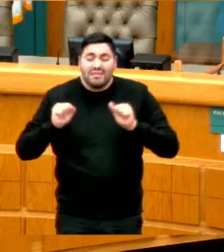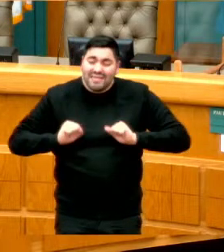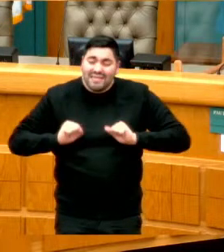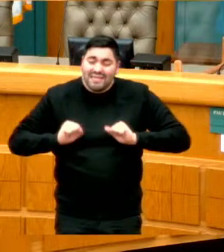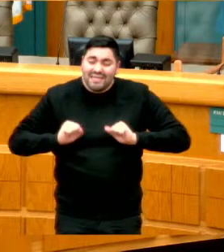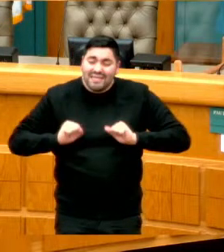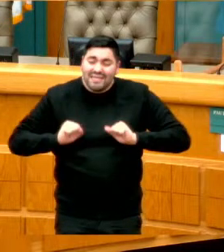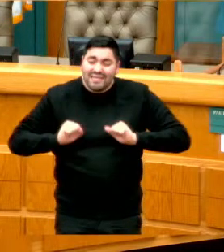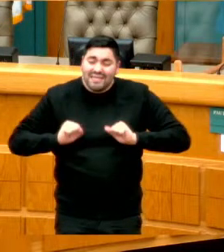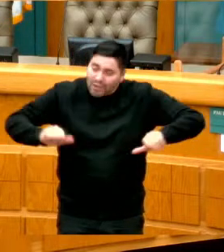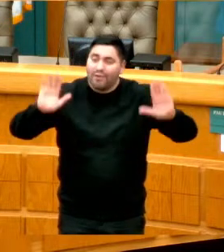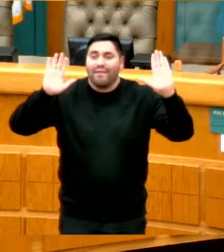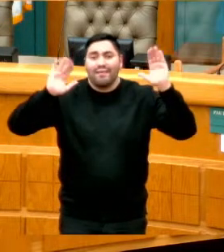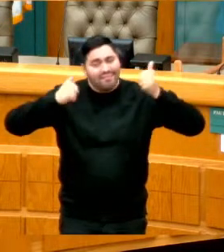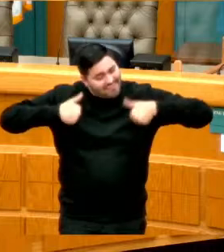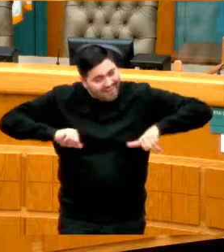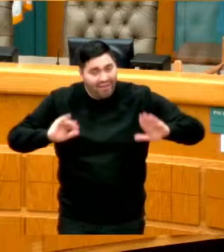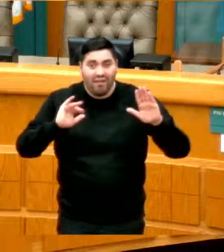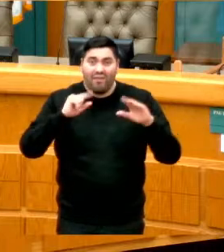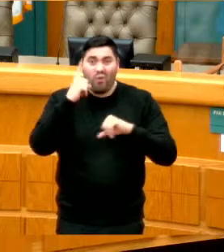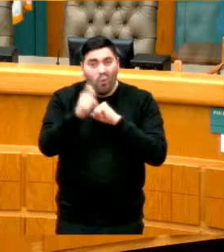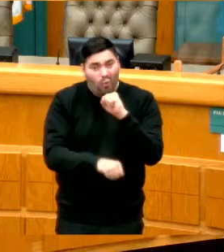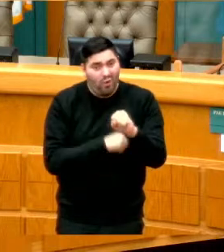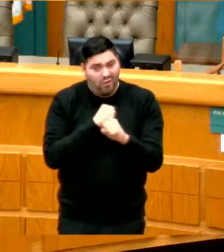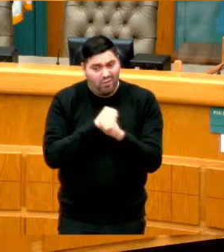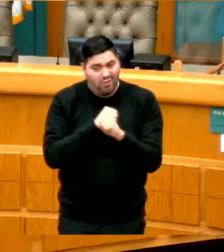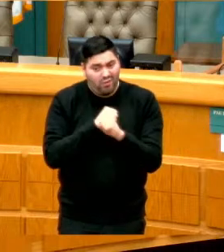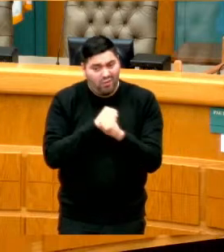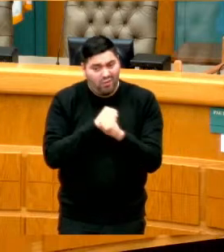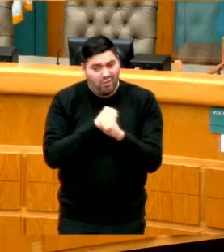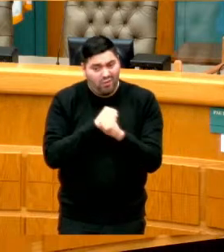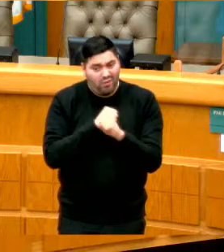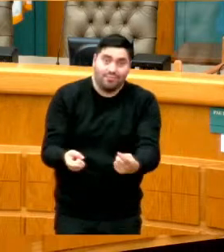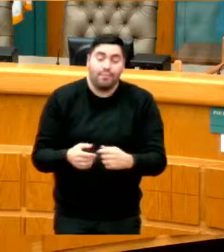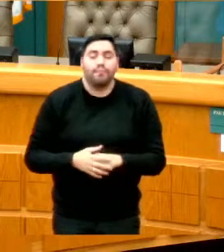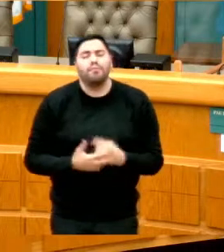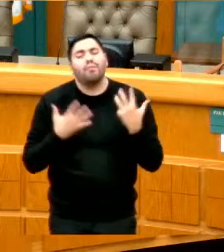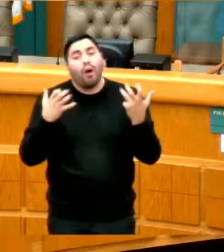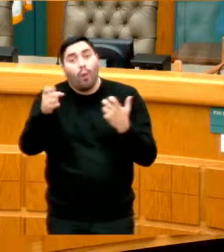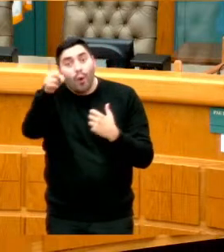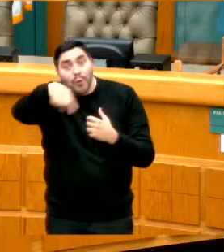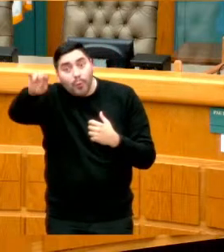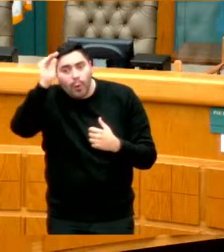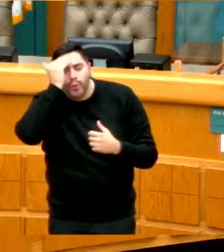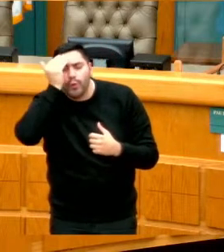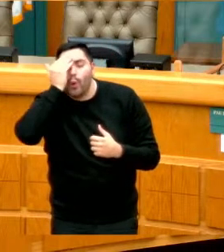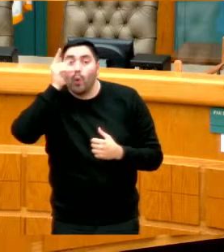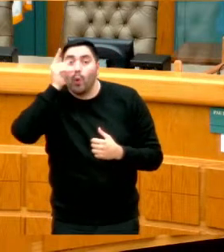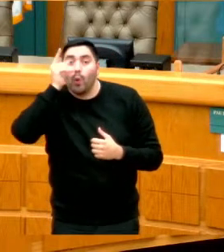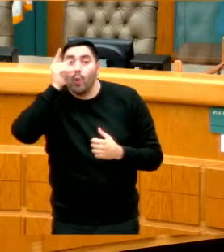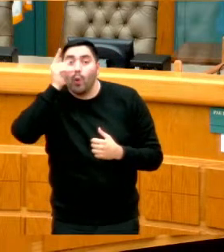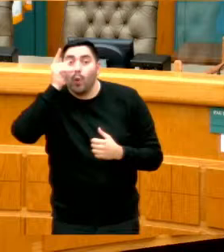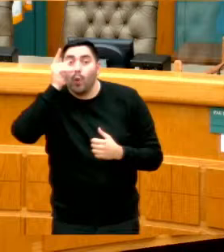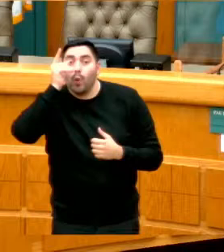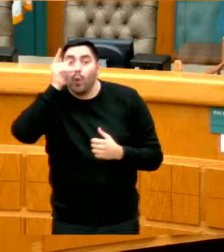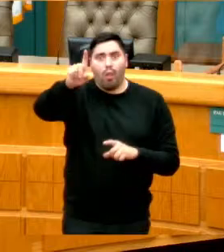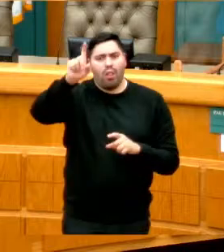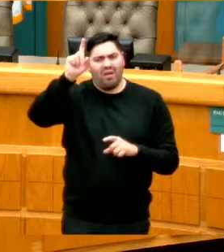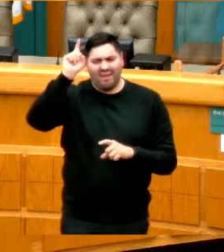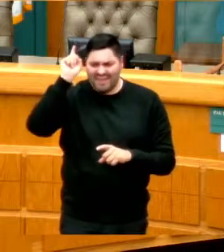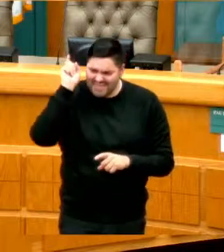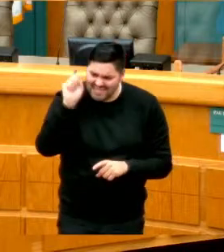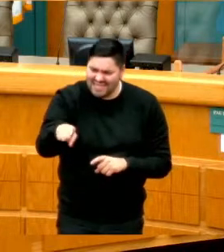a continuous way for over a year now. But I want you to know that you do not need to make any